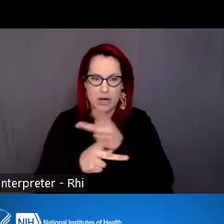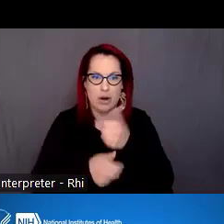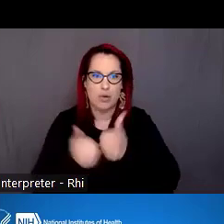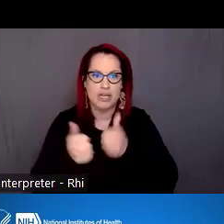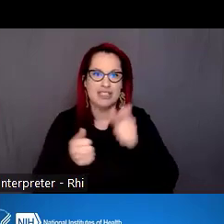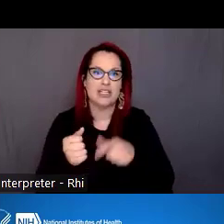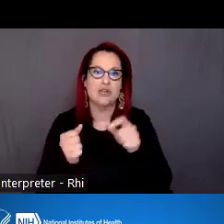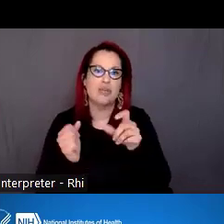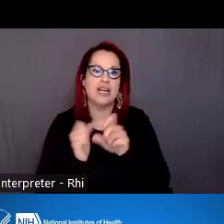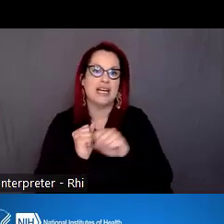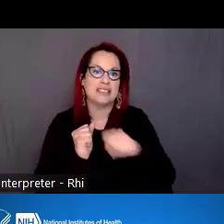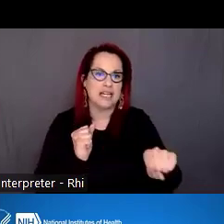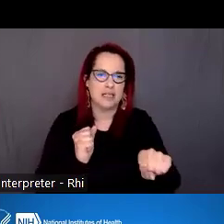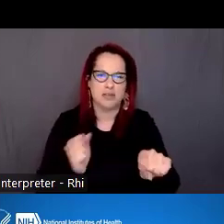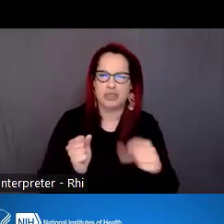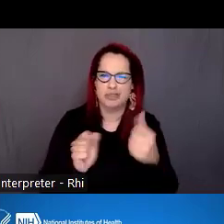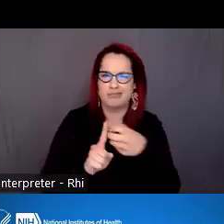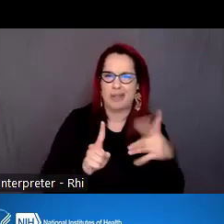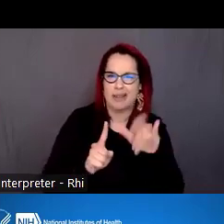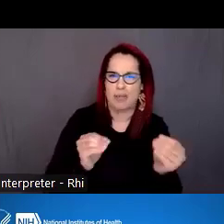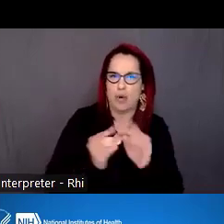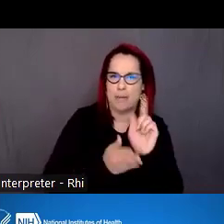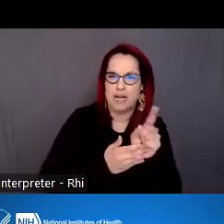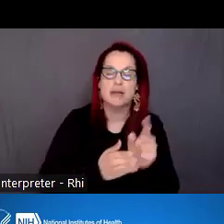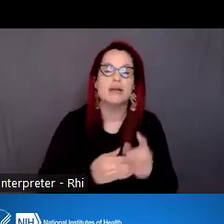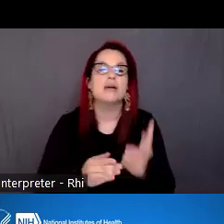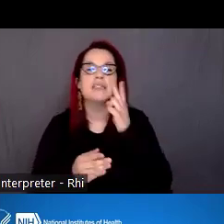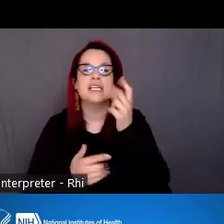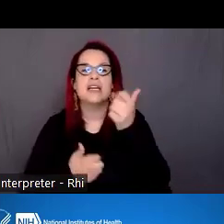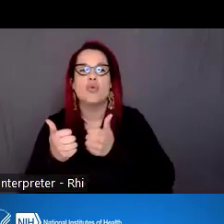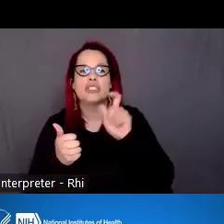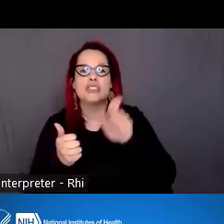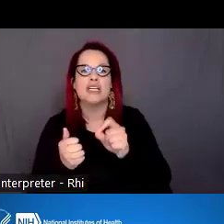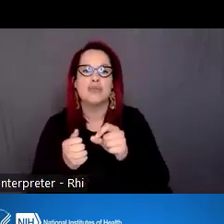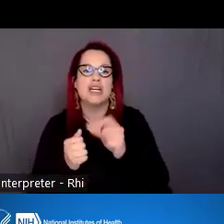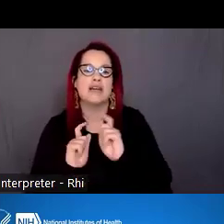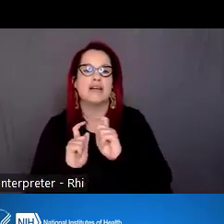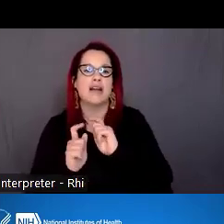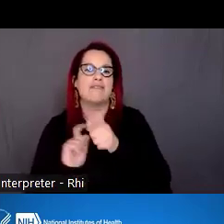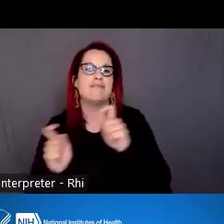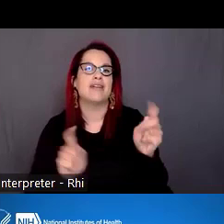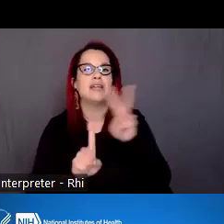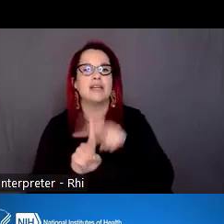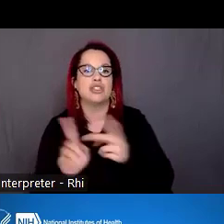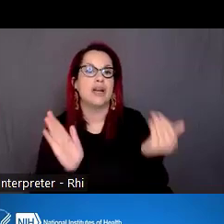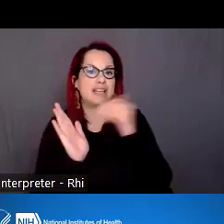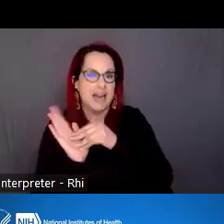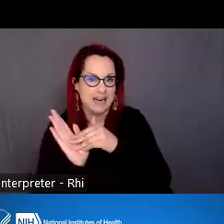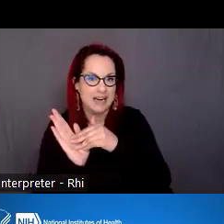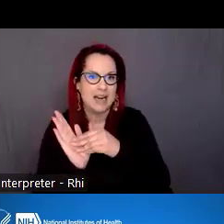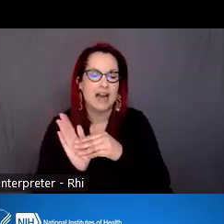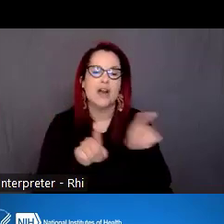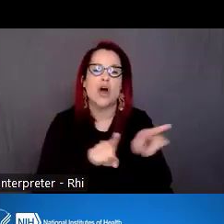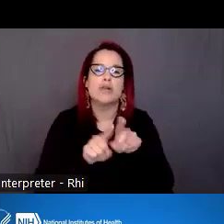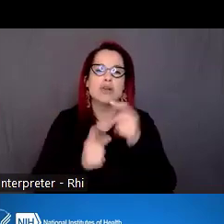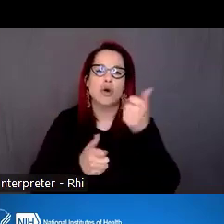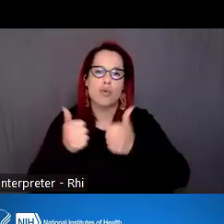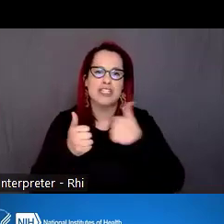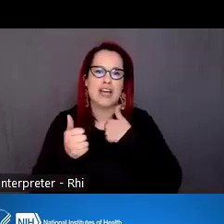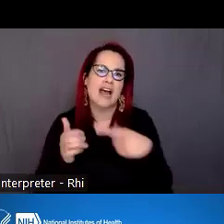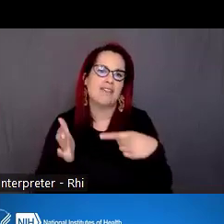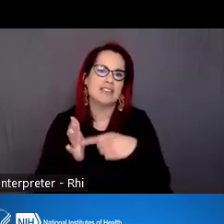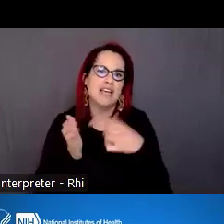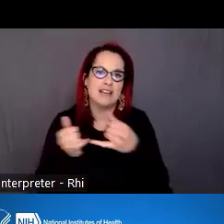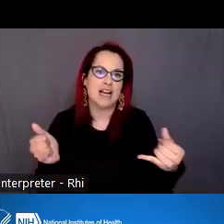in a few more minutes. Which ones do need to be reissued, and similarly, which ones, because they have deadlines that are open,